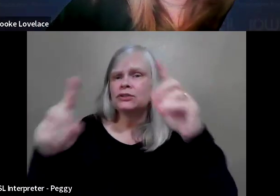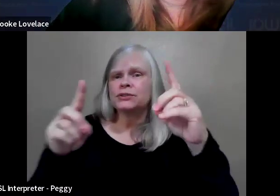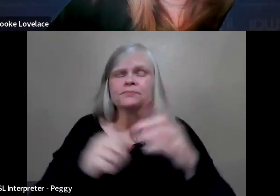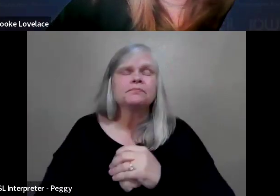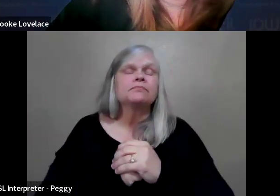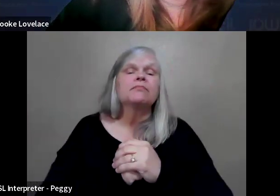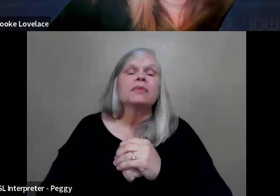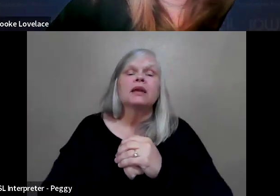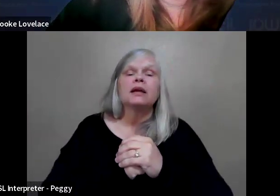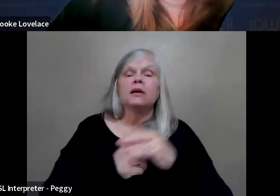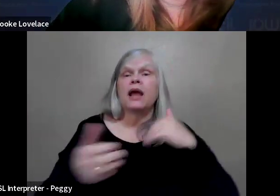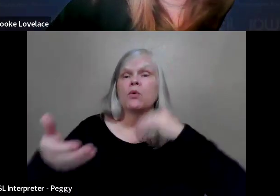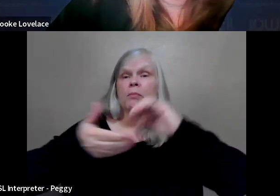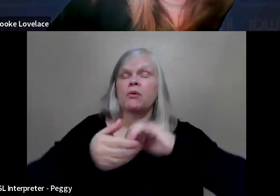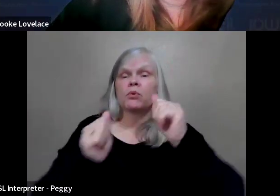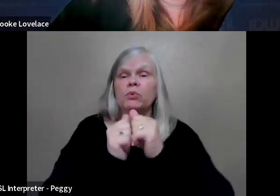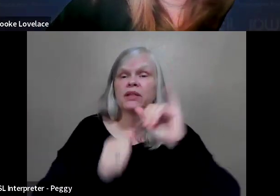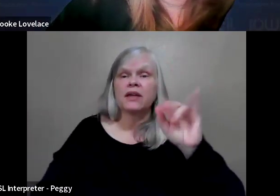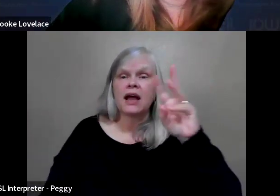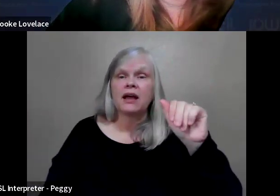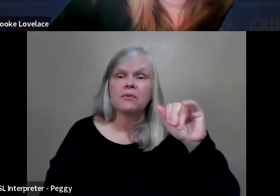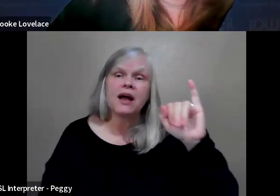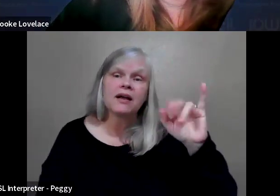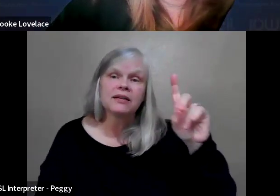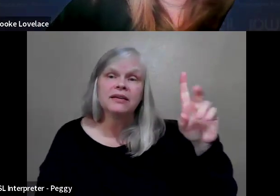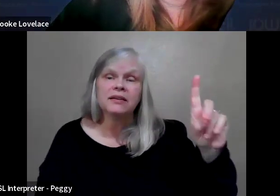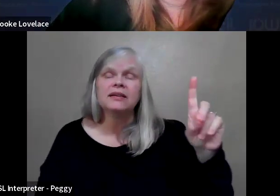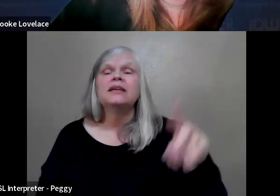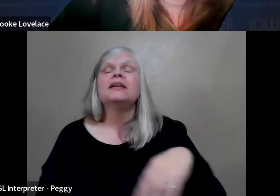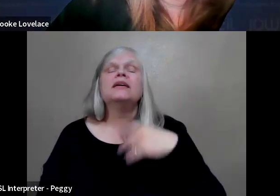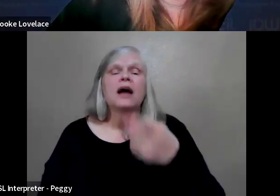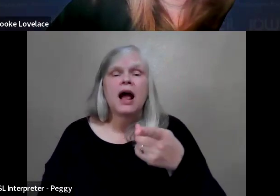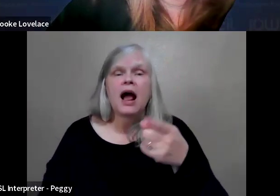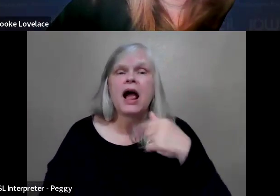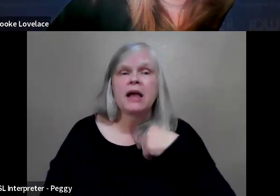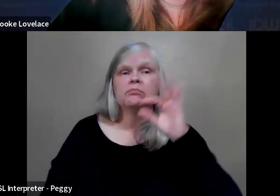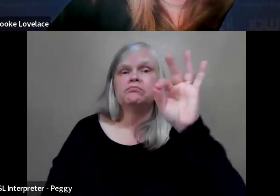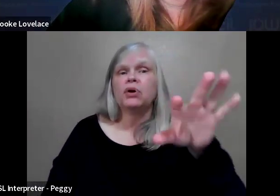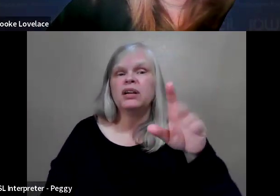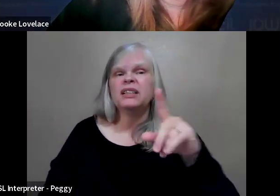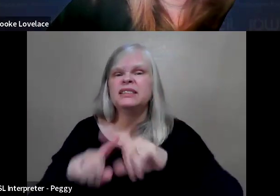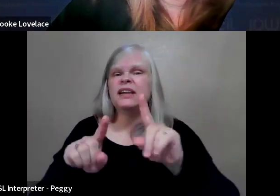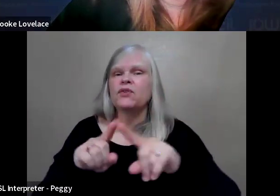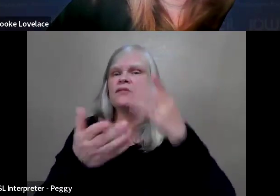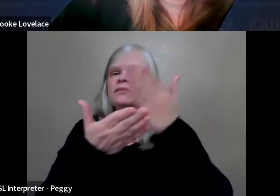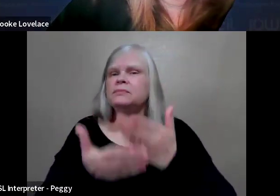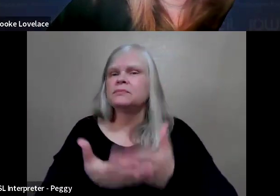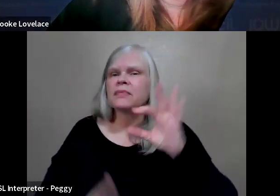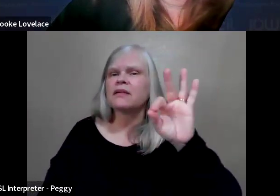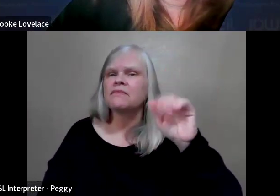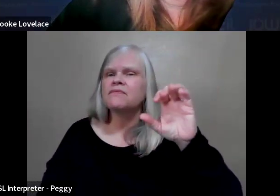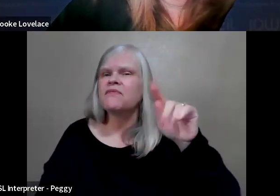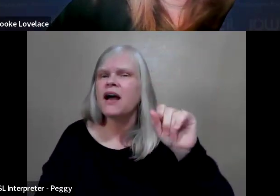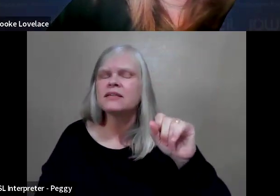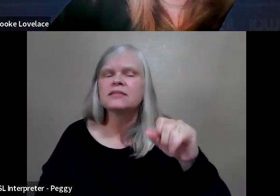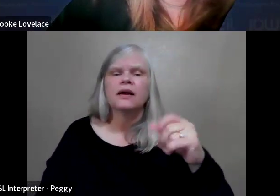the IDD network today to do this session, I threw in some different facts and applications for